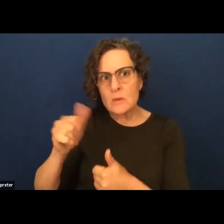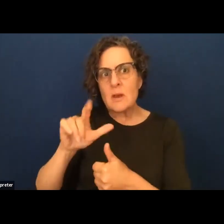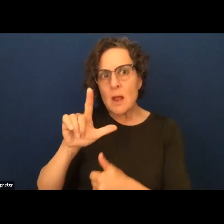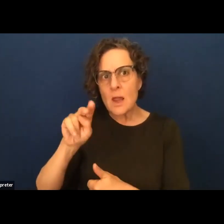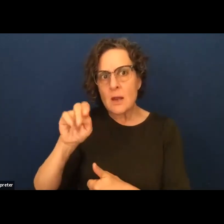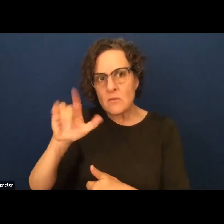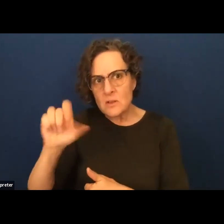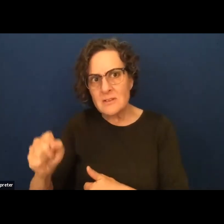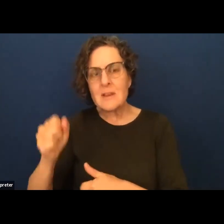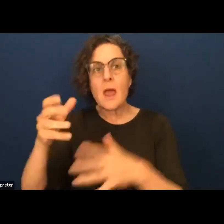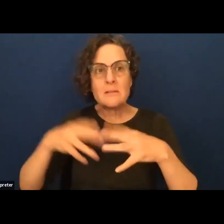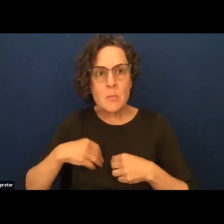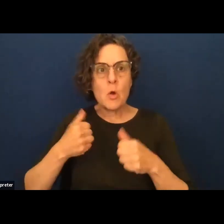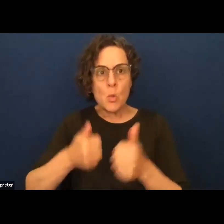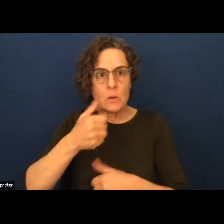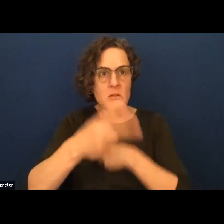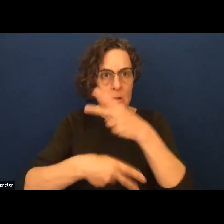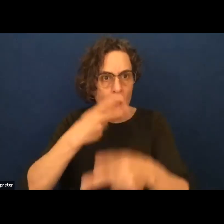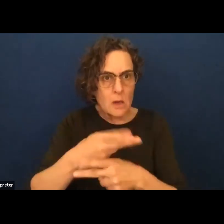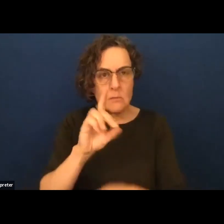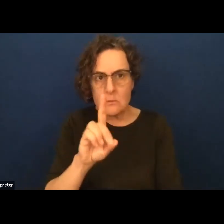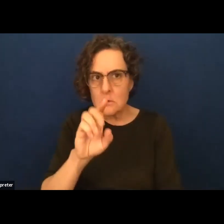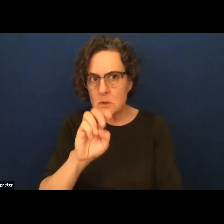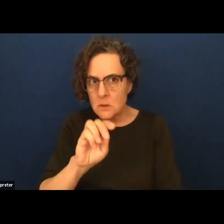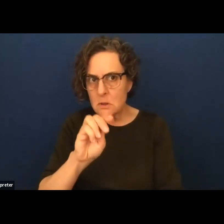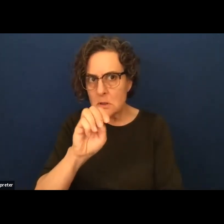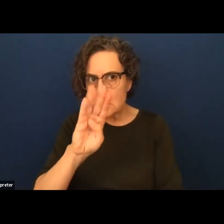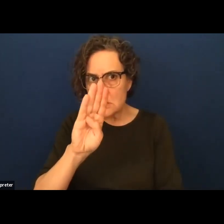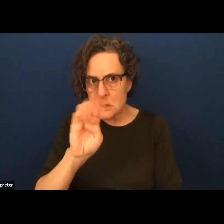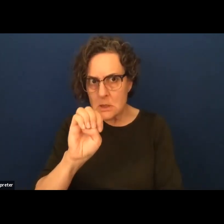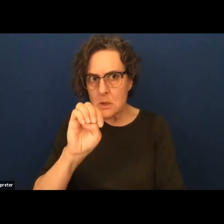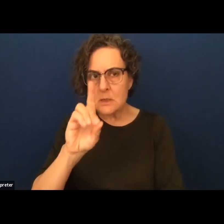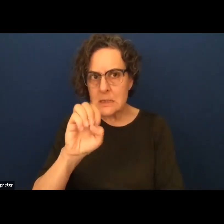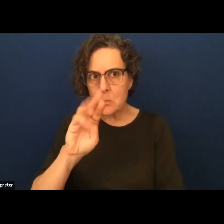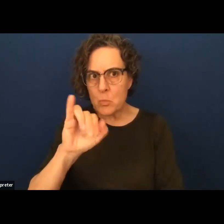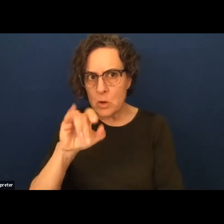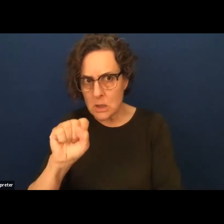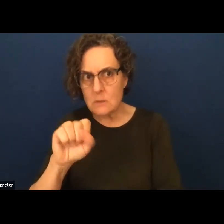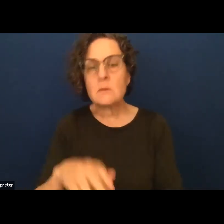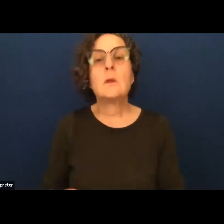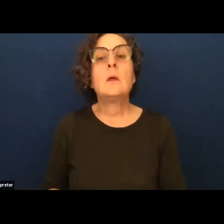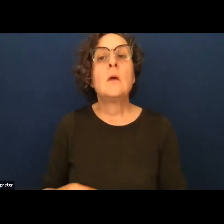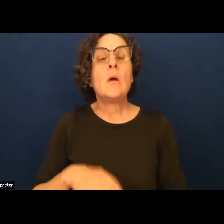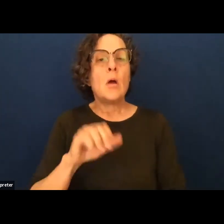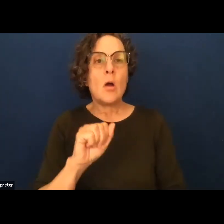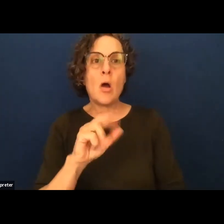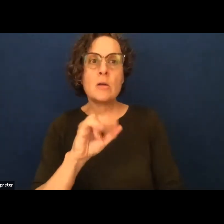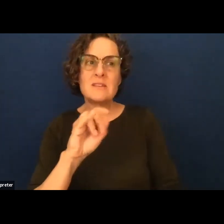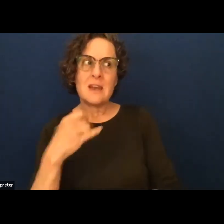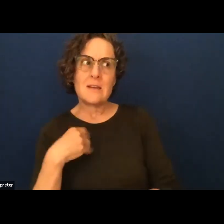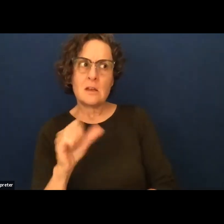it's properly disposed of. So Austin is asking another question. What will the